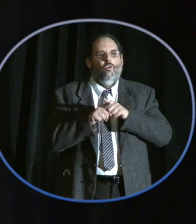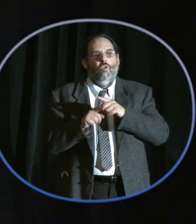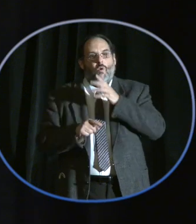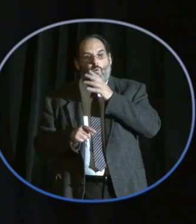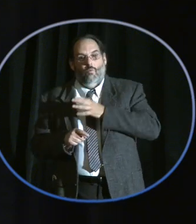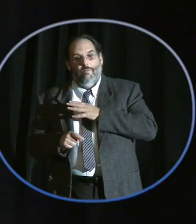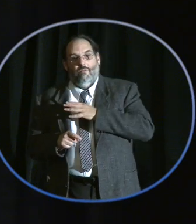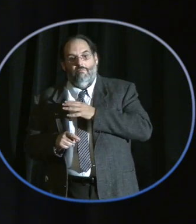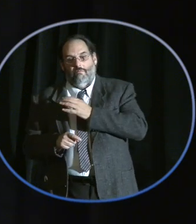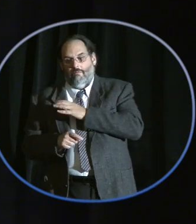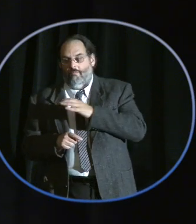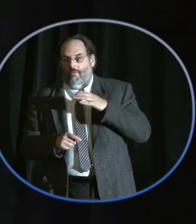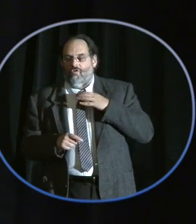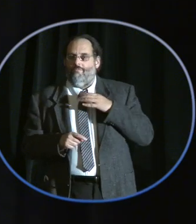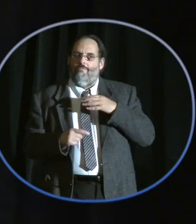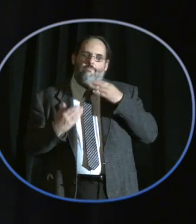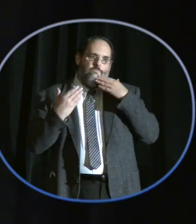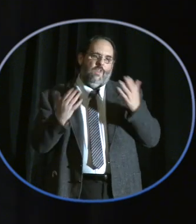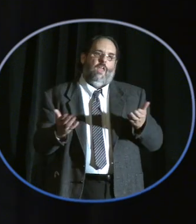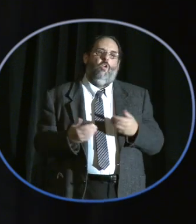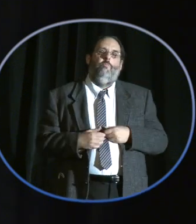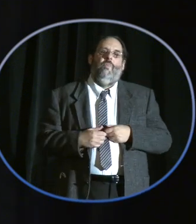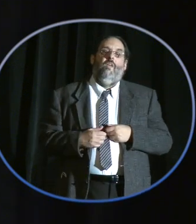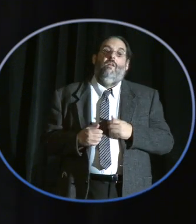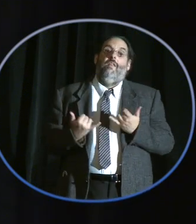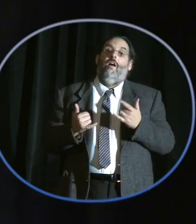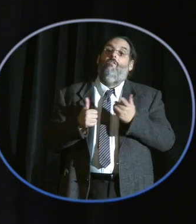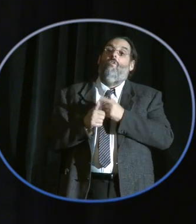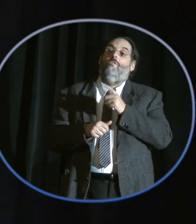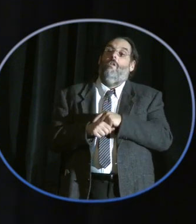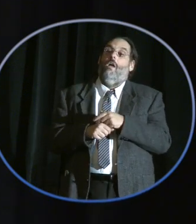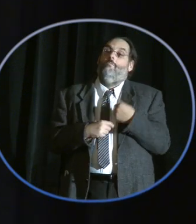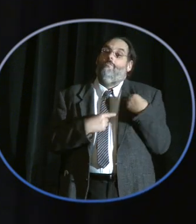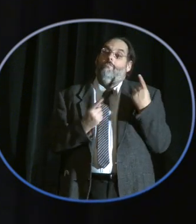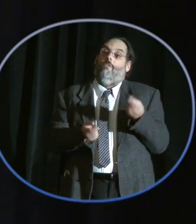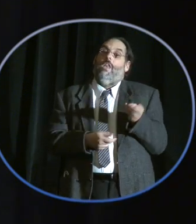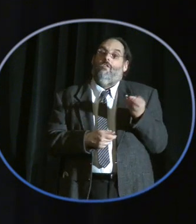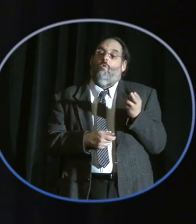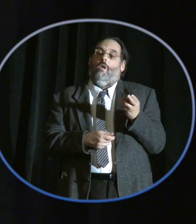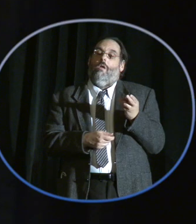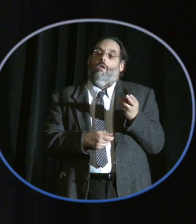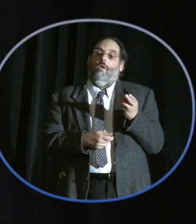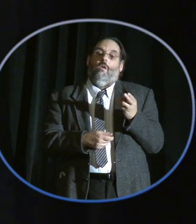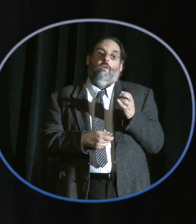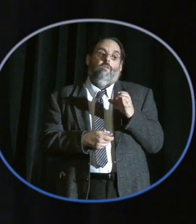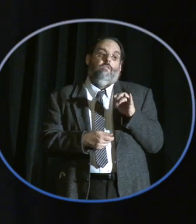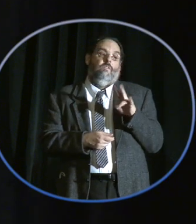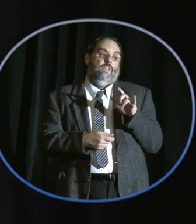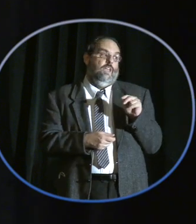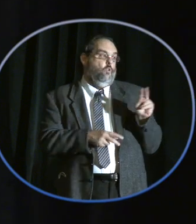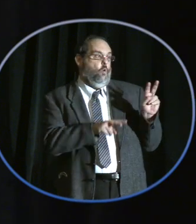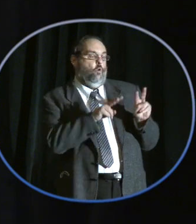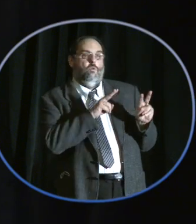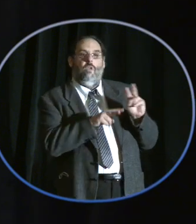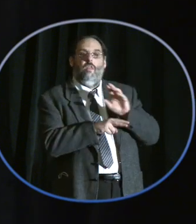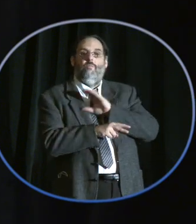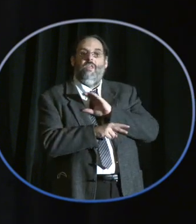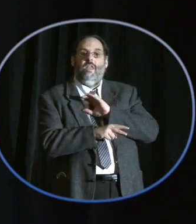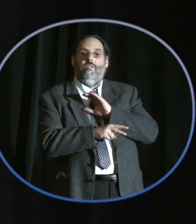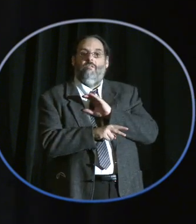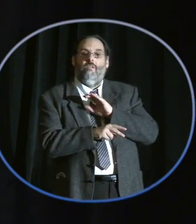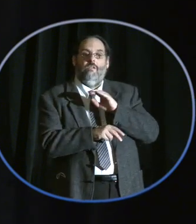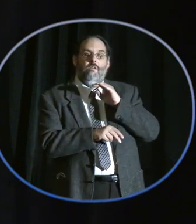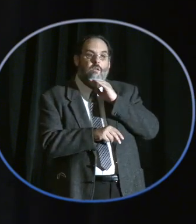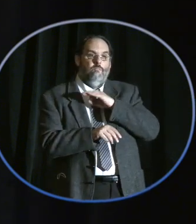And now, for the first time in history, Civilian oversight of police